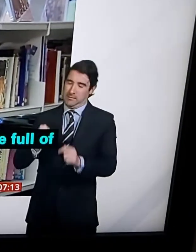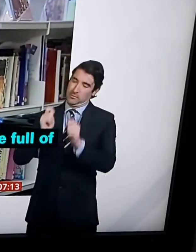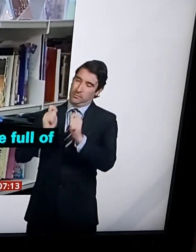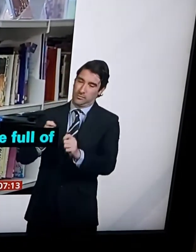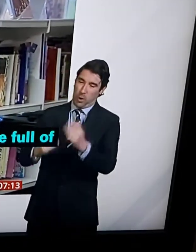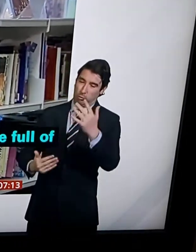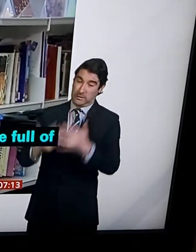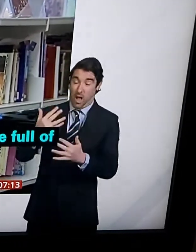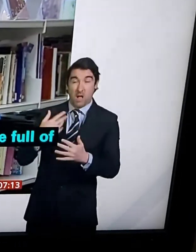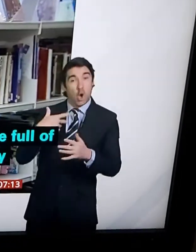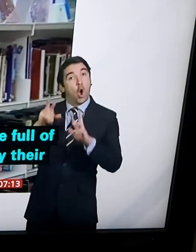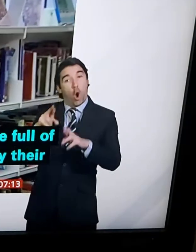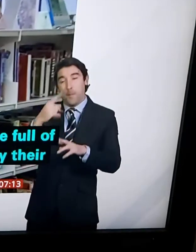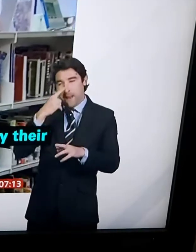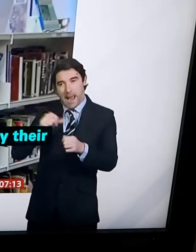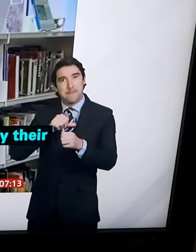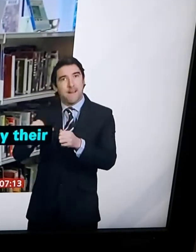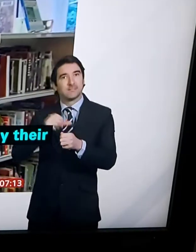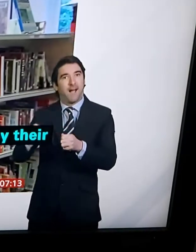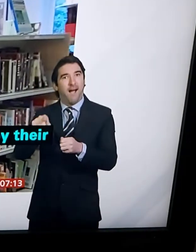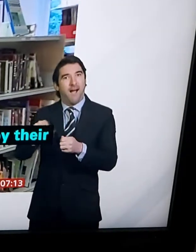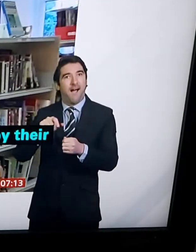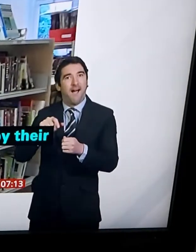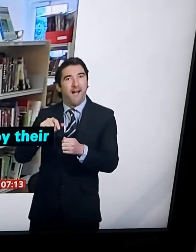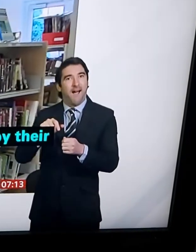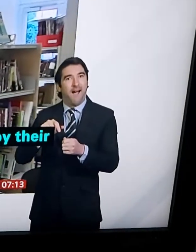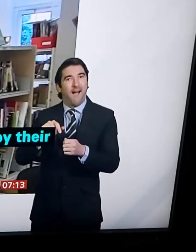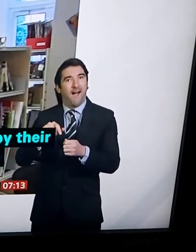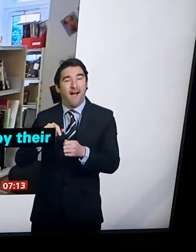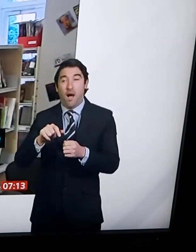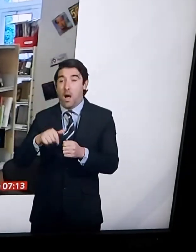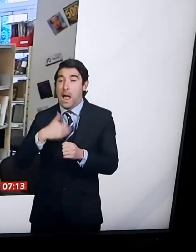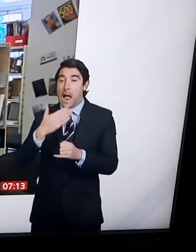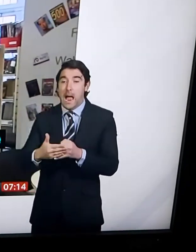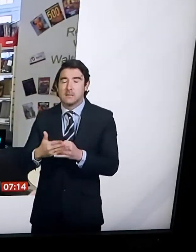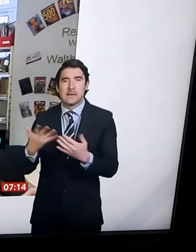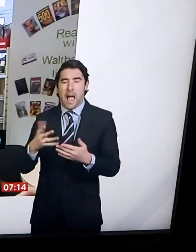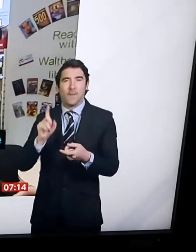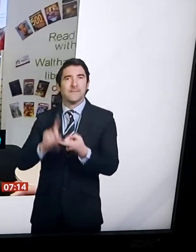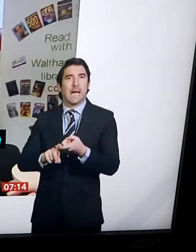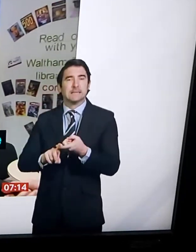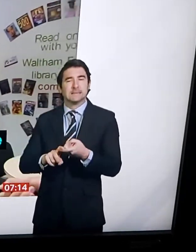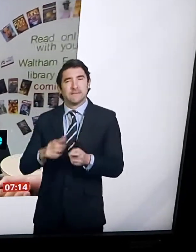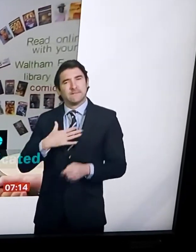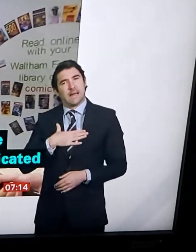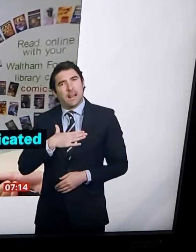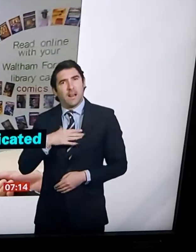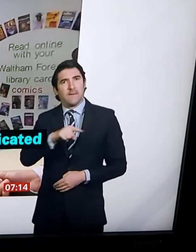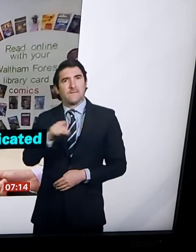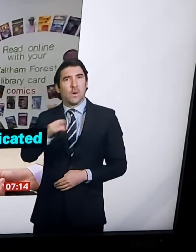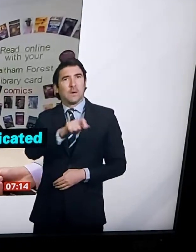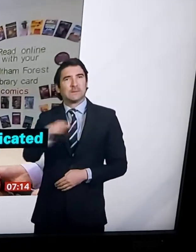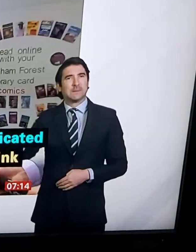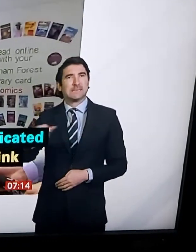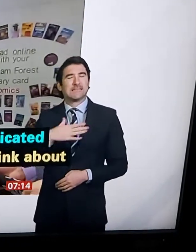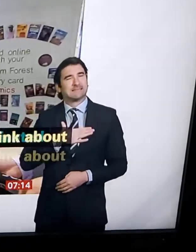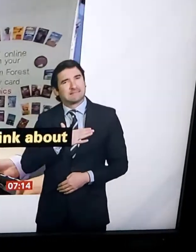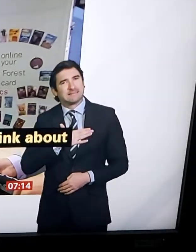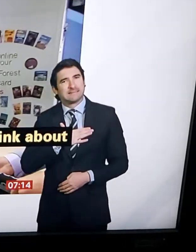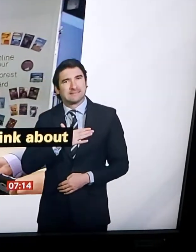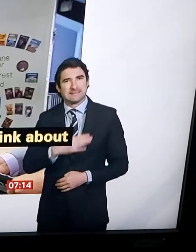complicated situation. What do you think about the way it's all been handled then? I think it's been hugely stressful. We knew this situation